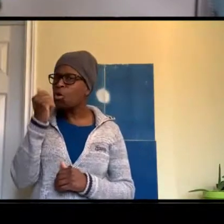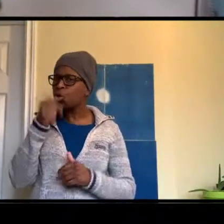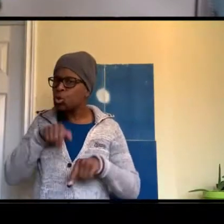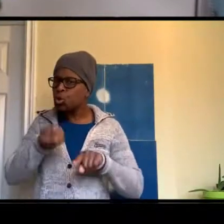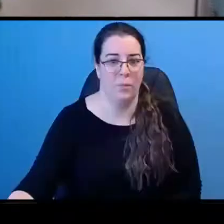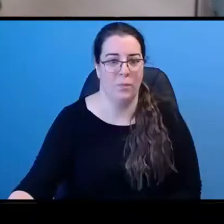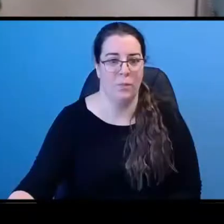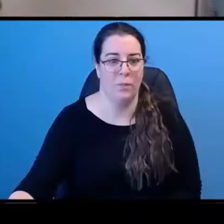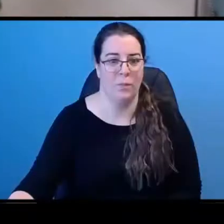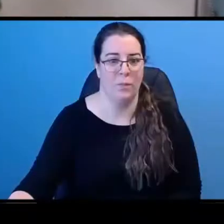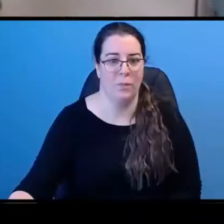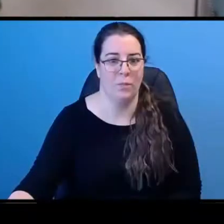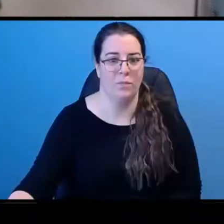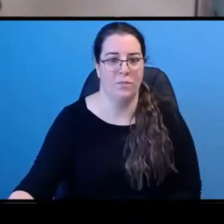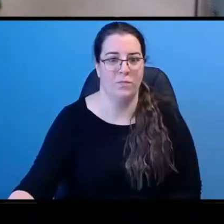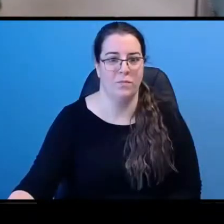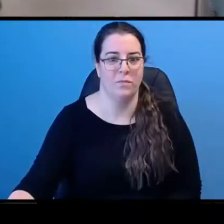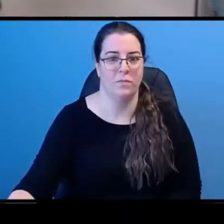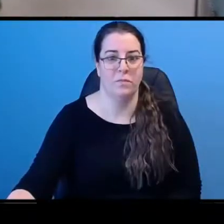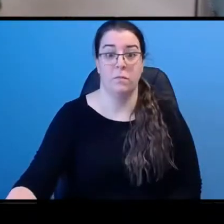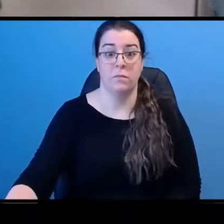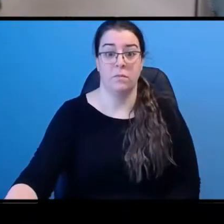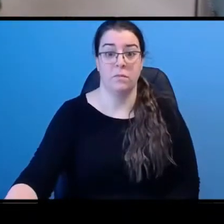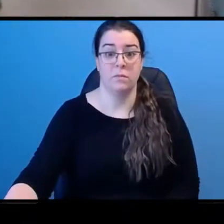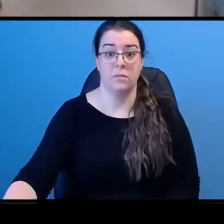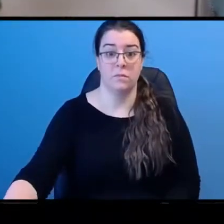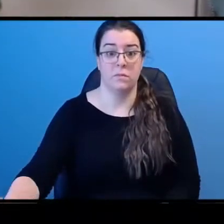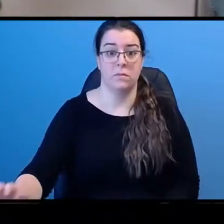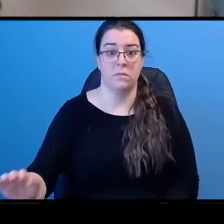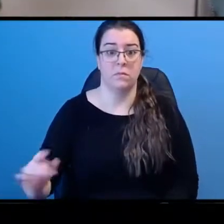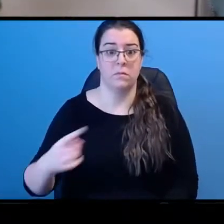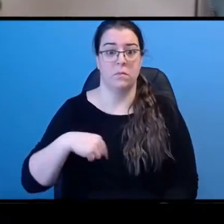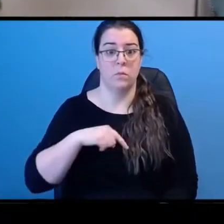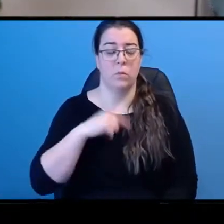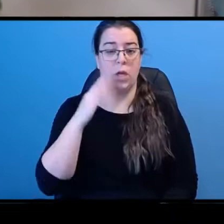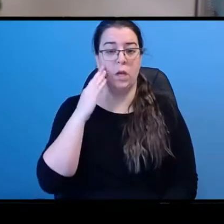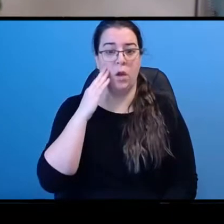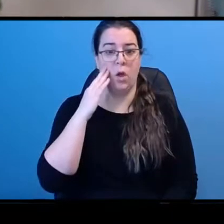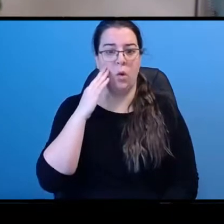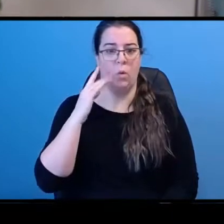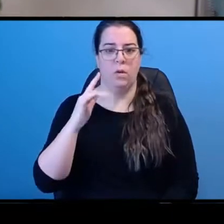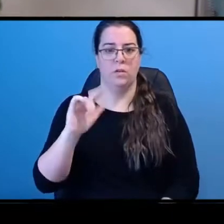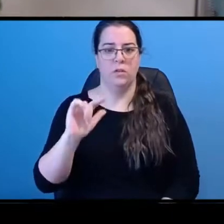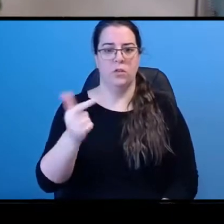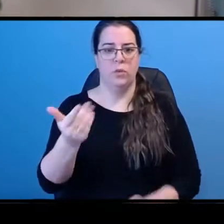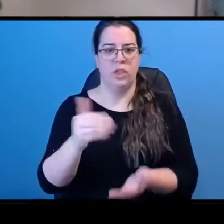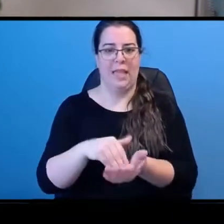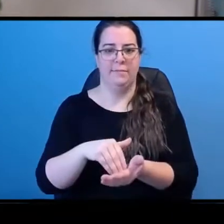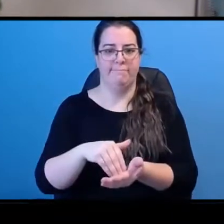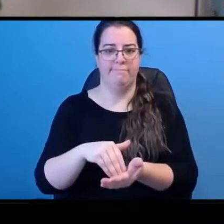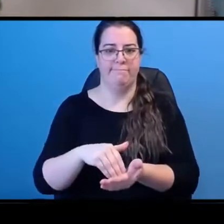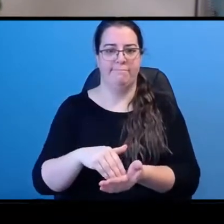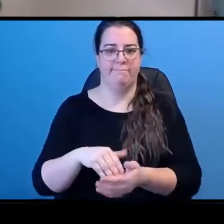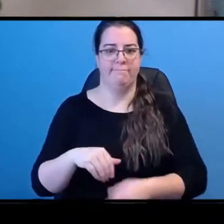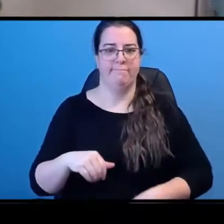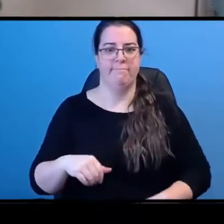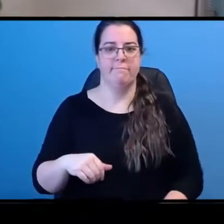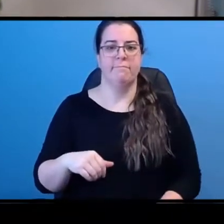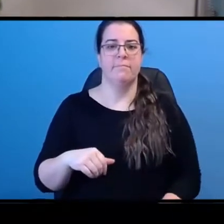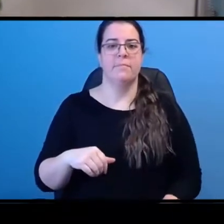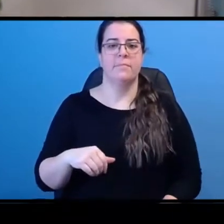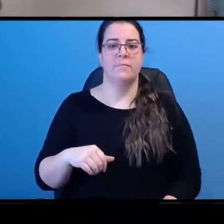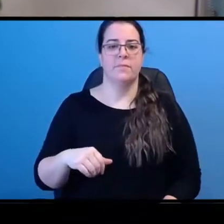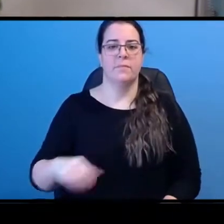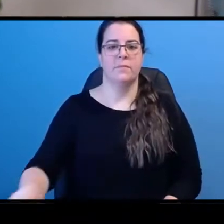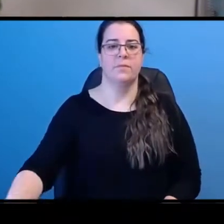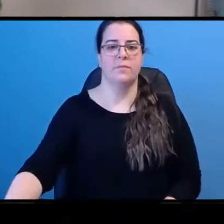year with COVID, lots of arts organizations and arts projects, artists everywhere had to reimagine their projects that they received successful